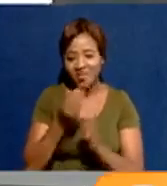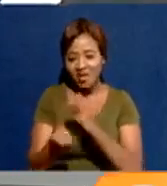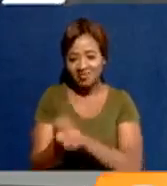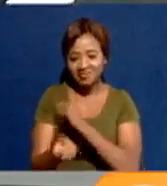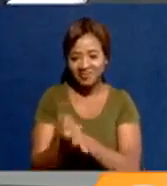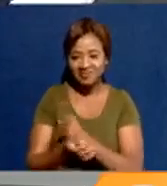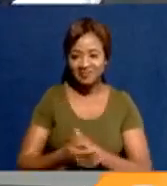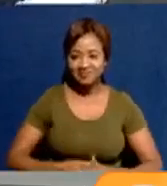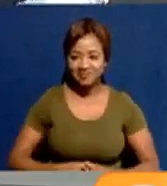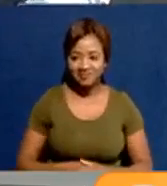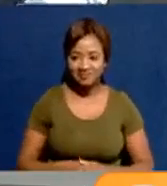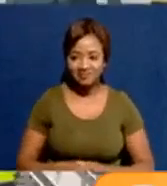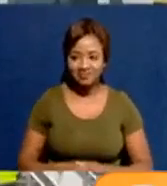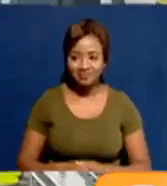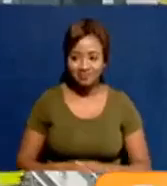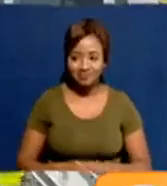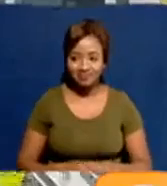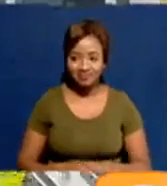Onyango.